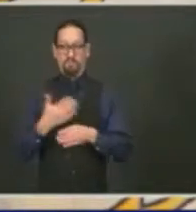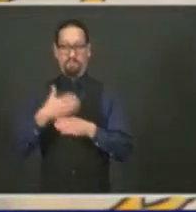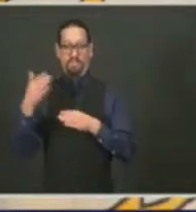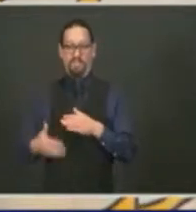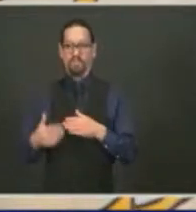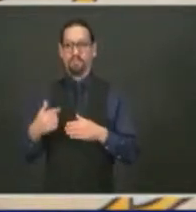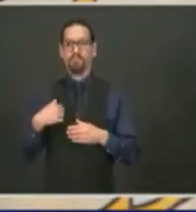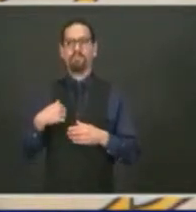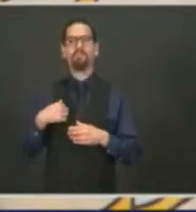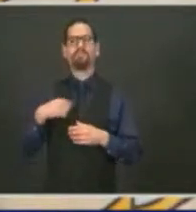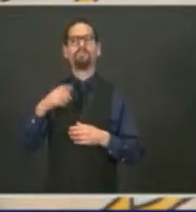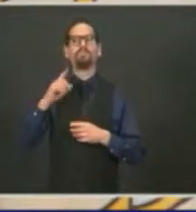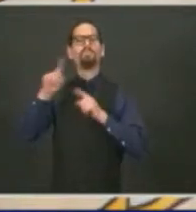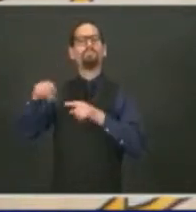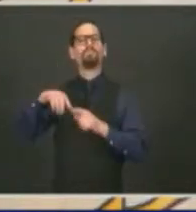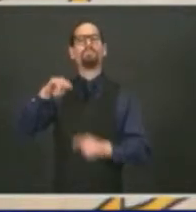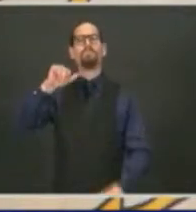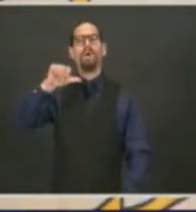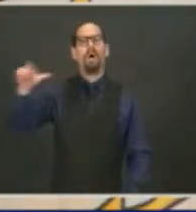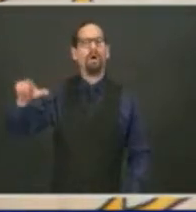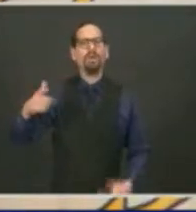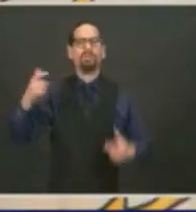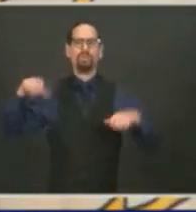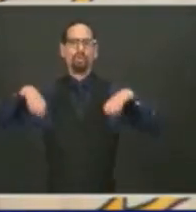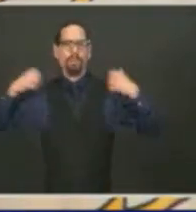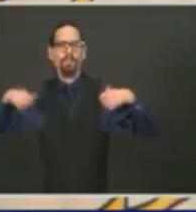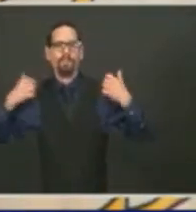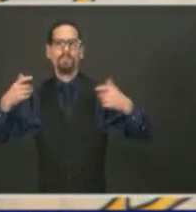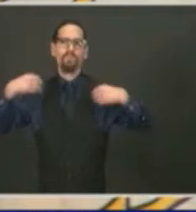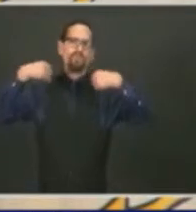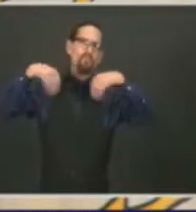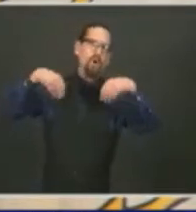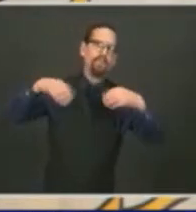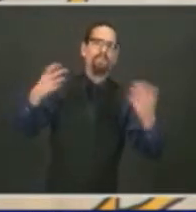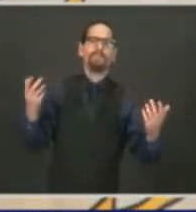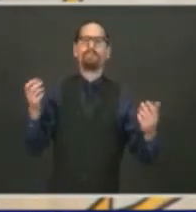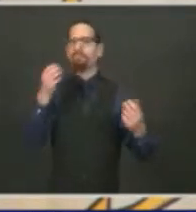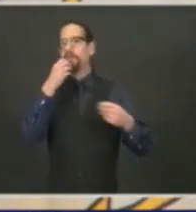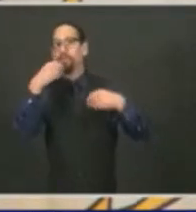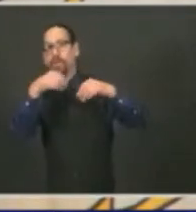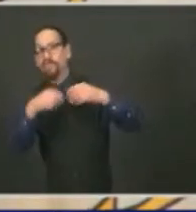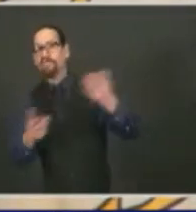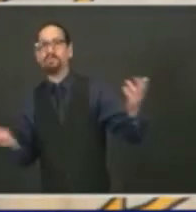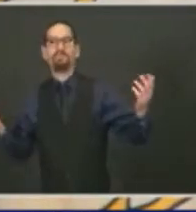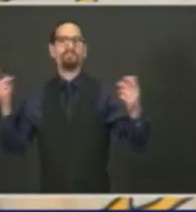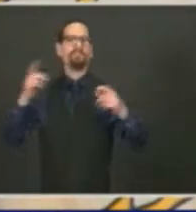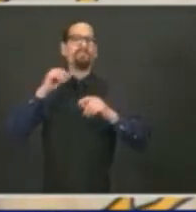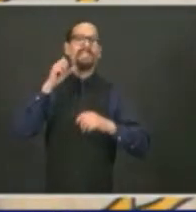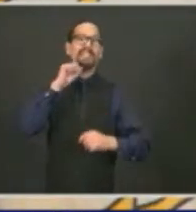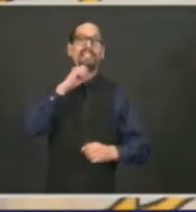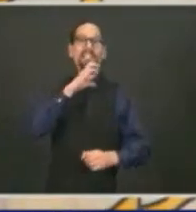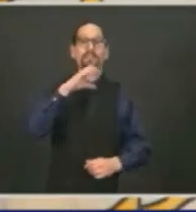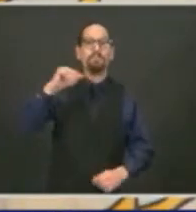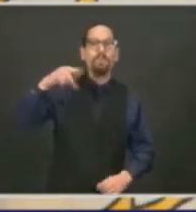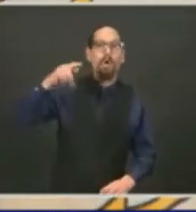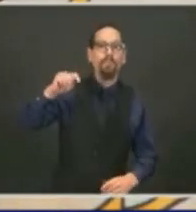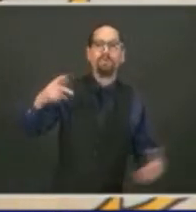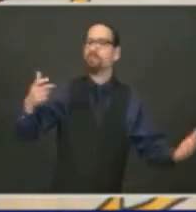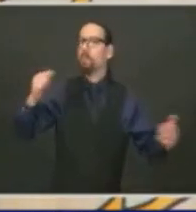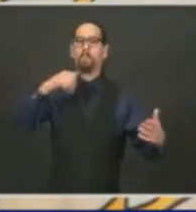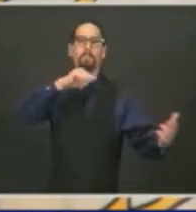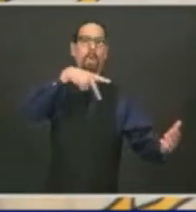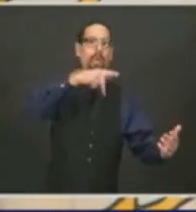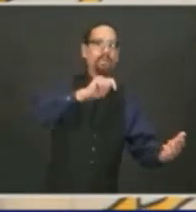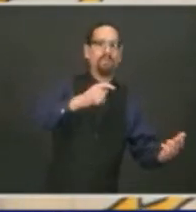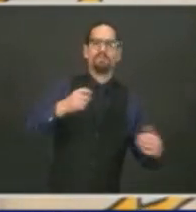stores, gyms, grocery stores, senior high-rises, big apartment buildings, churches. We want to meet people